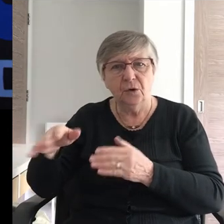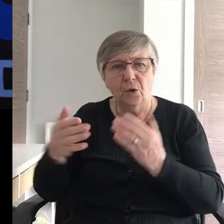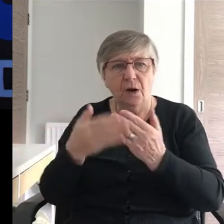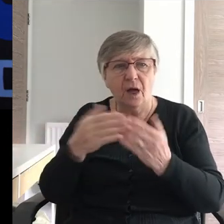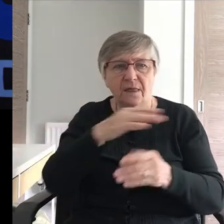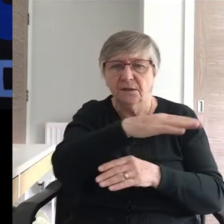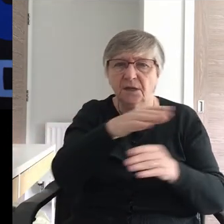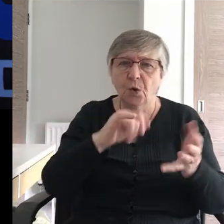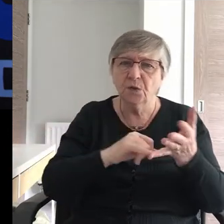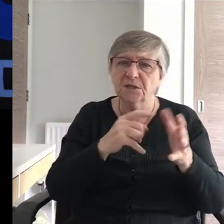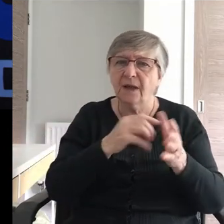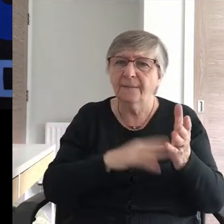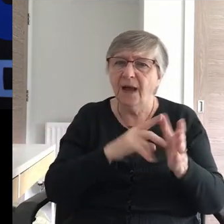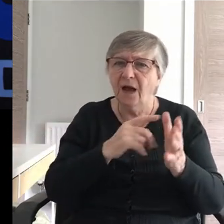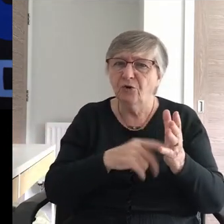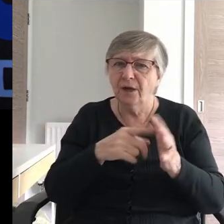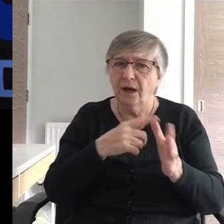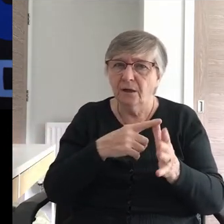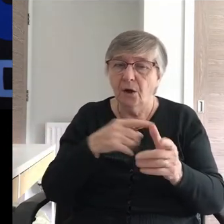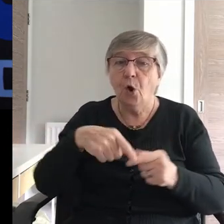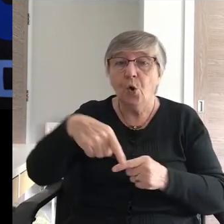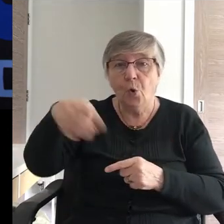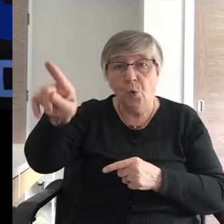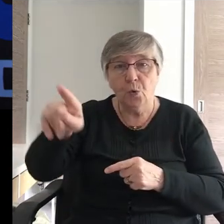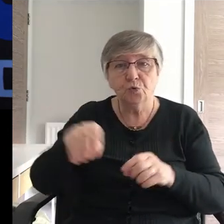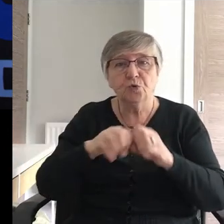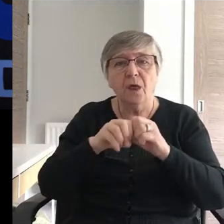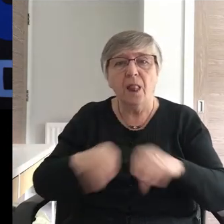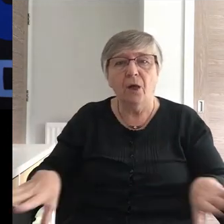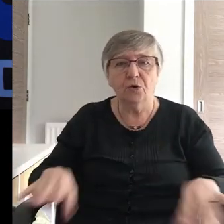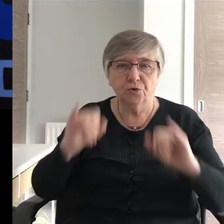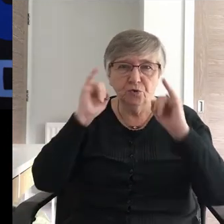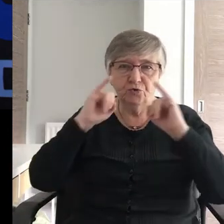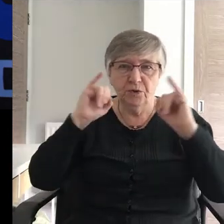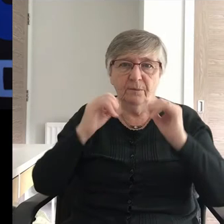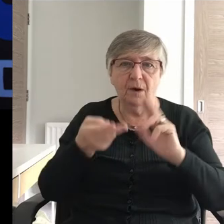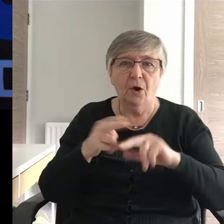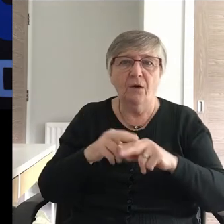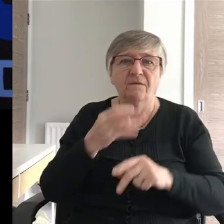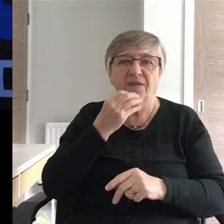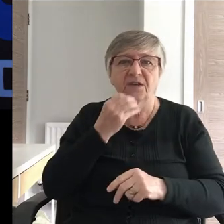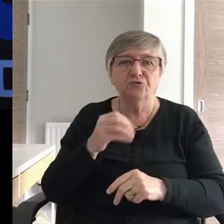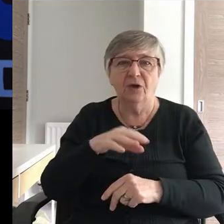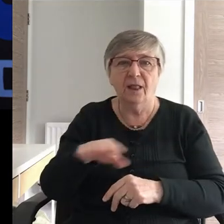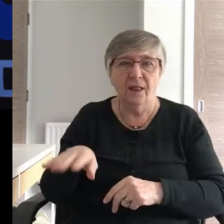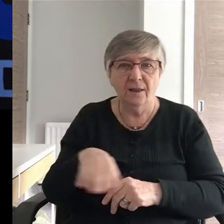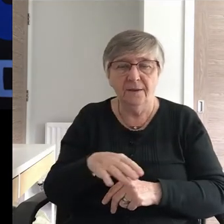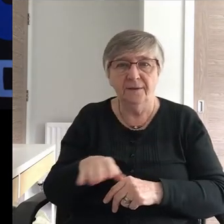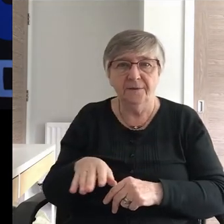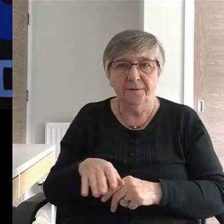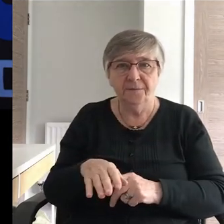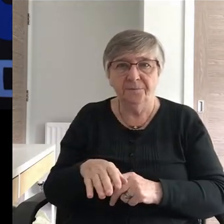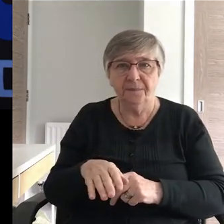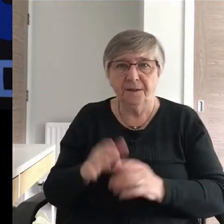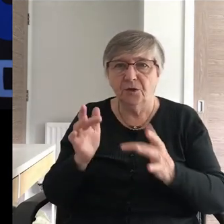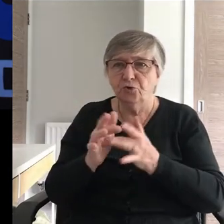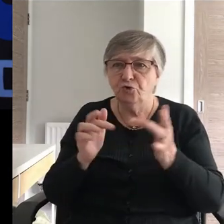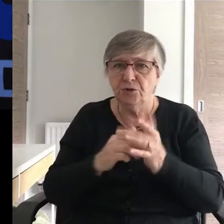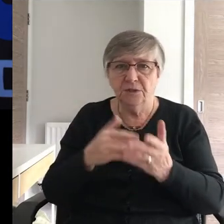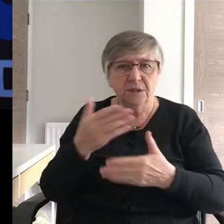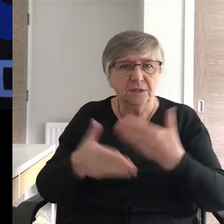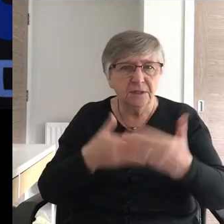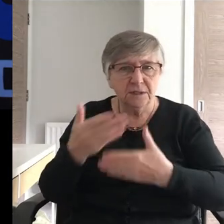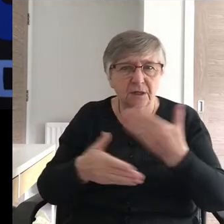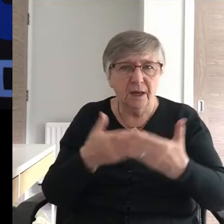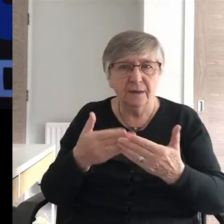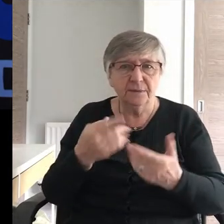town of the Samaritans. Go rather to the lost sheep of Israel." And Jesus